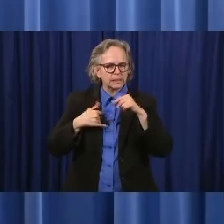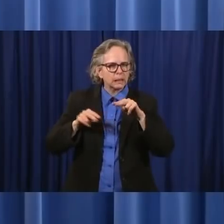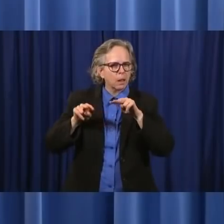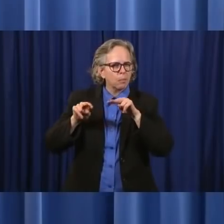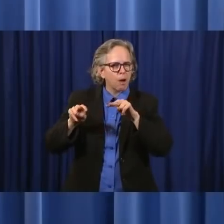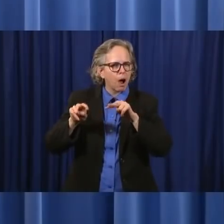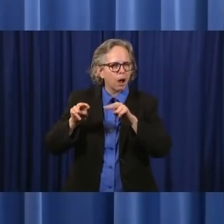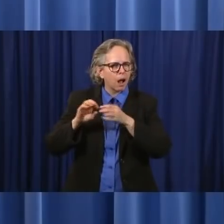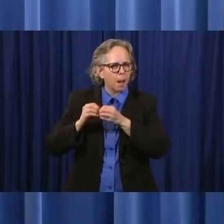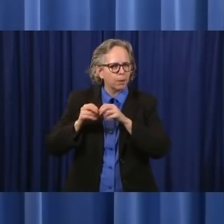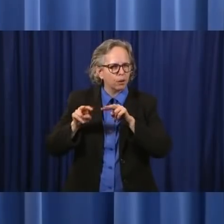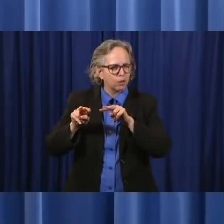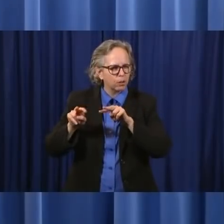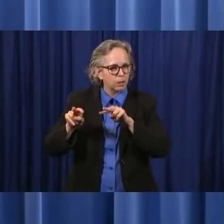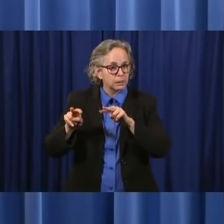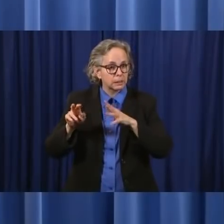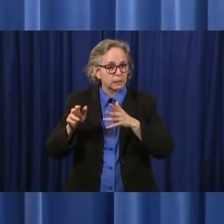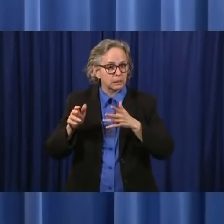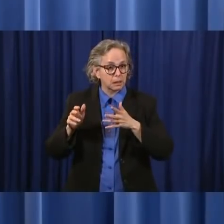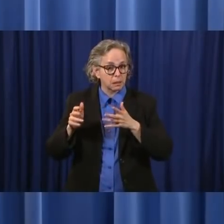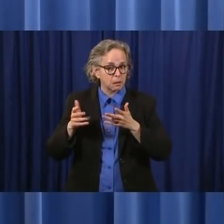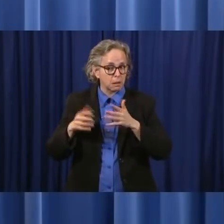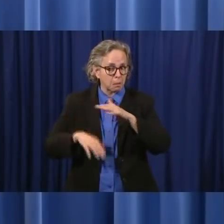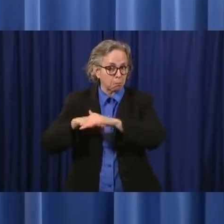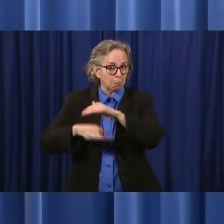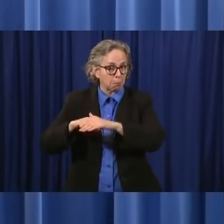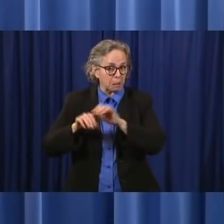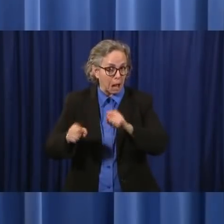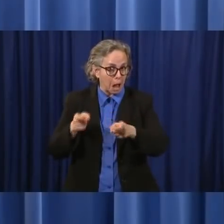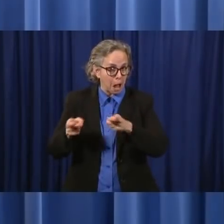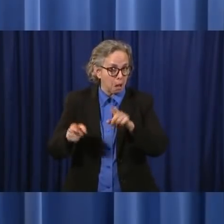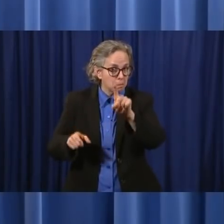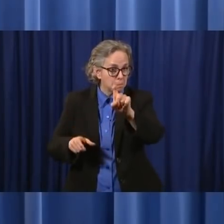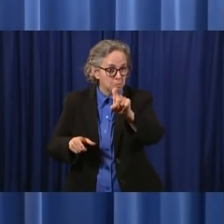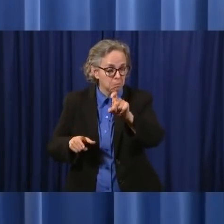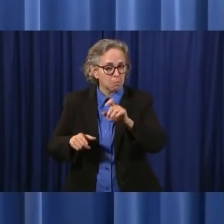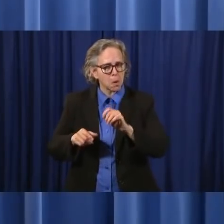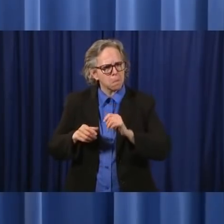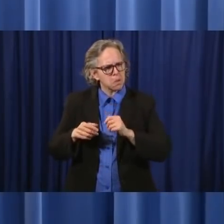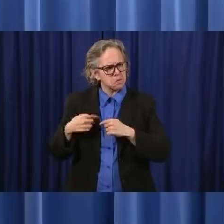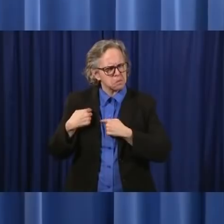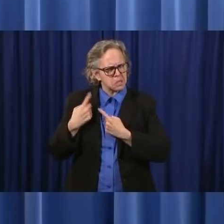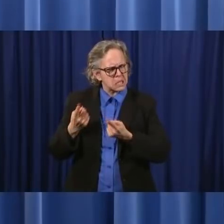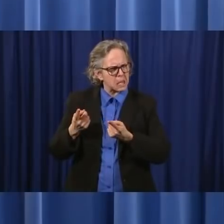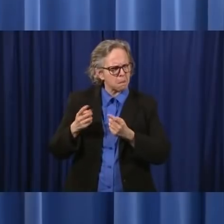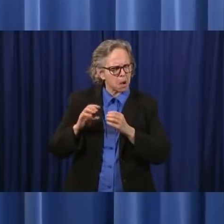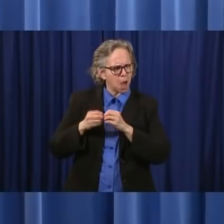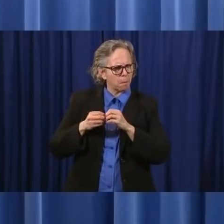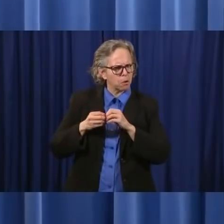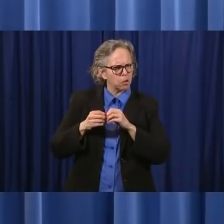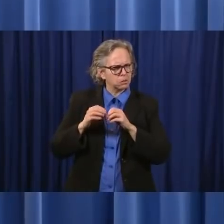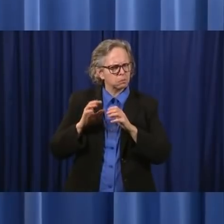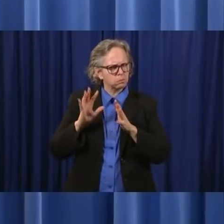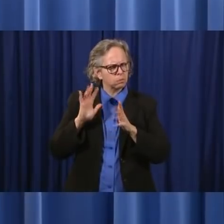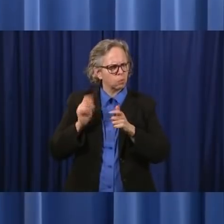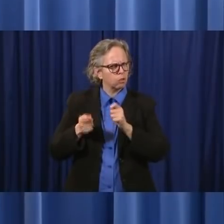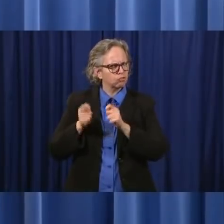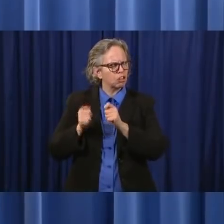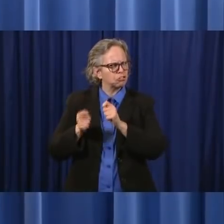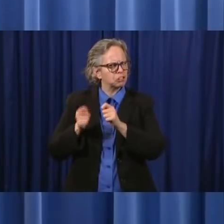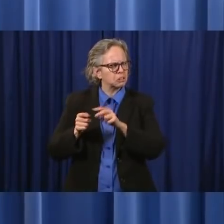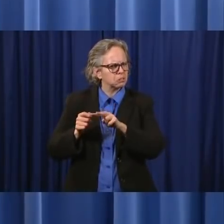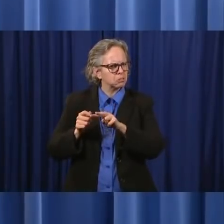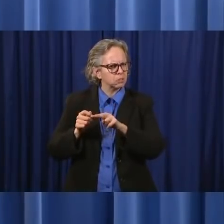see where our capacity is. But our numbers, should be changing fairly significantly due to the opening